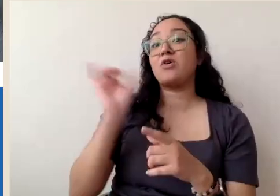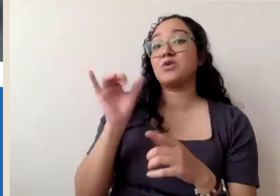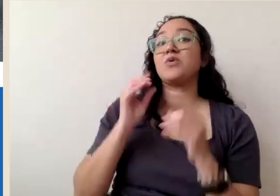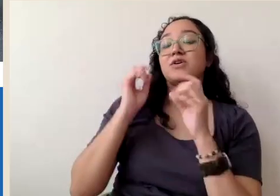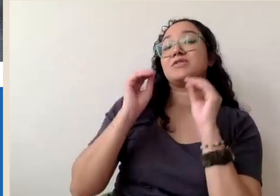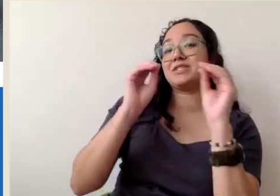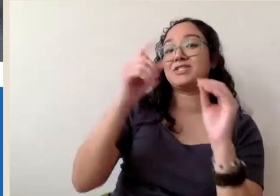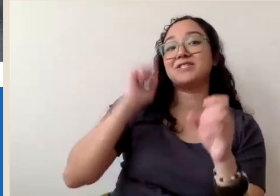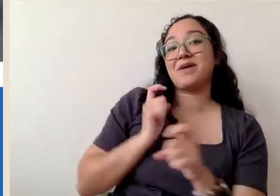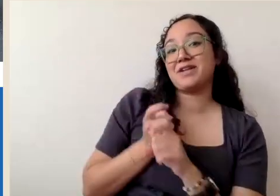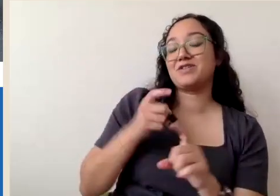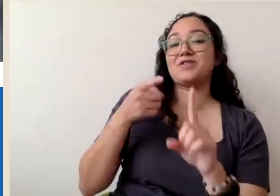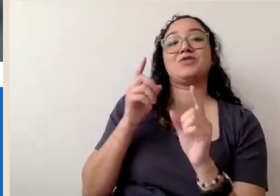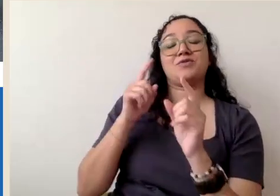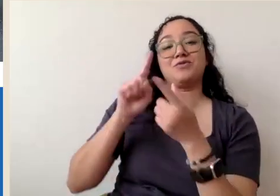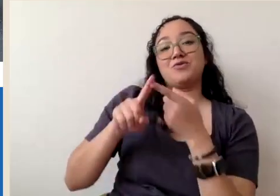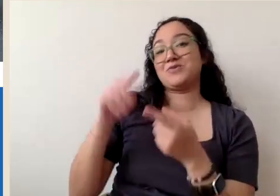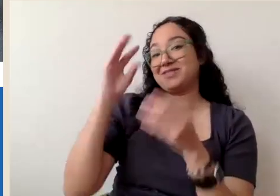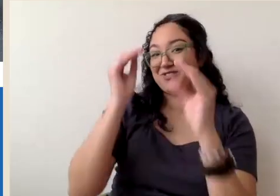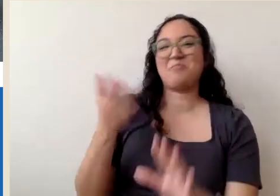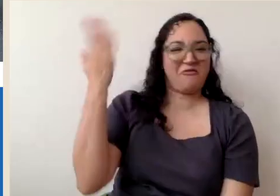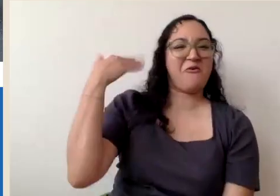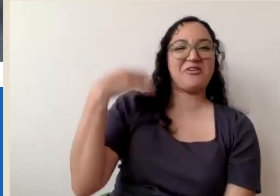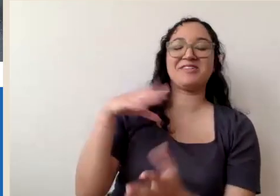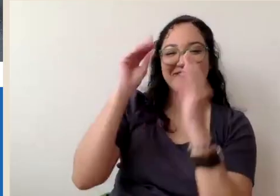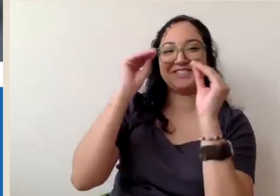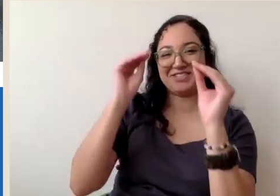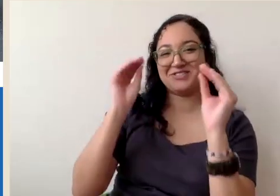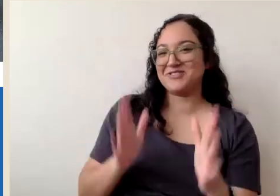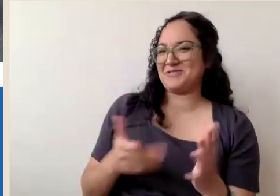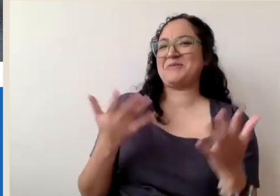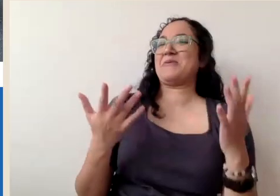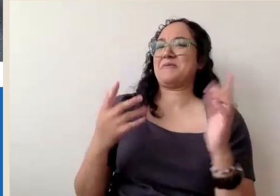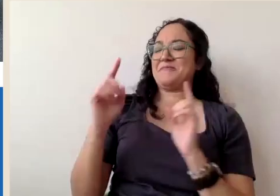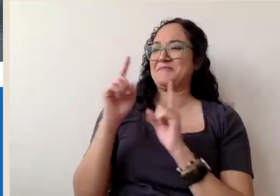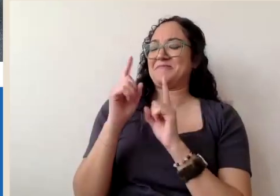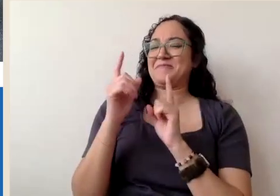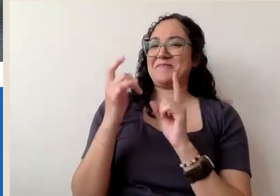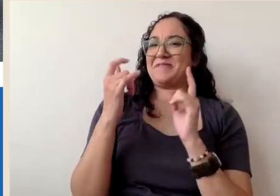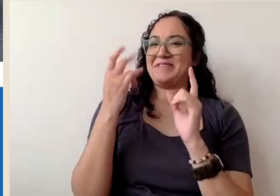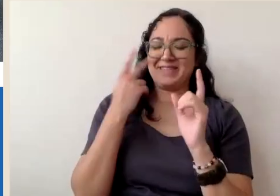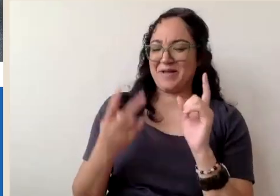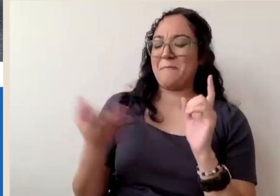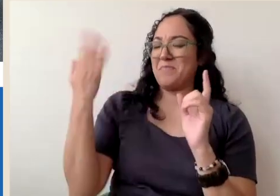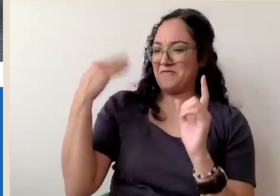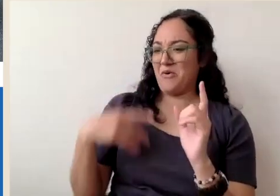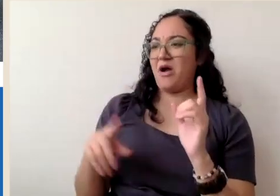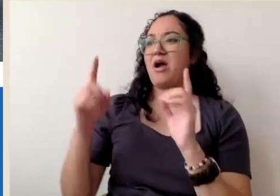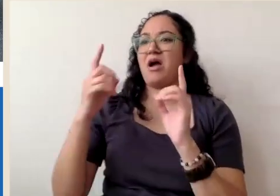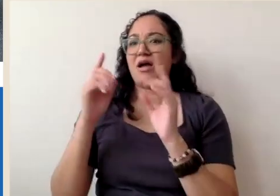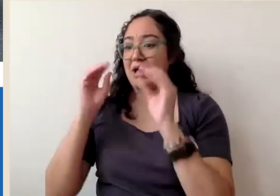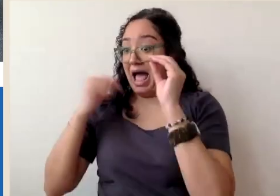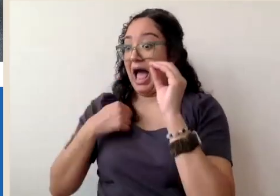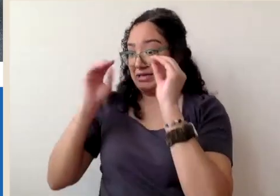the high school she graduated from, many of her former teachers. And so that dynamic of seeing someone that you taught before who is